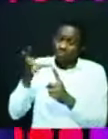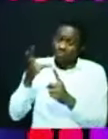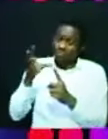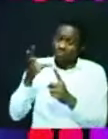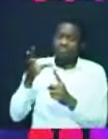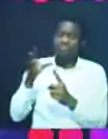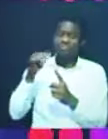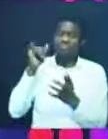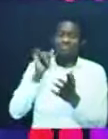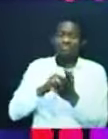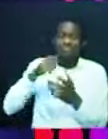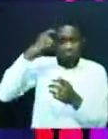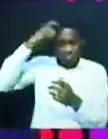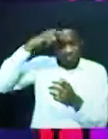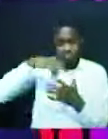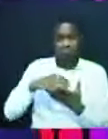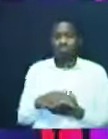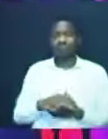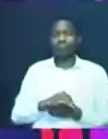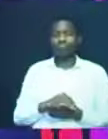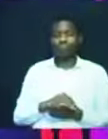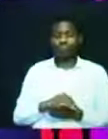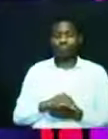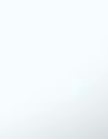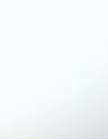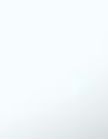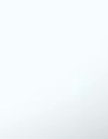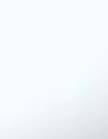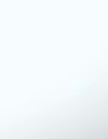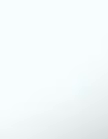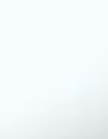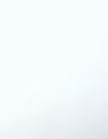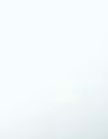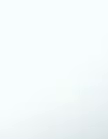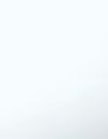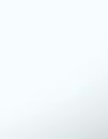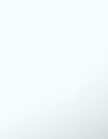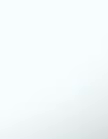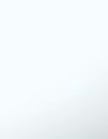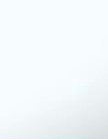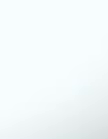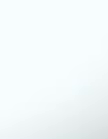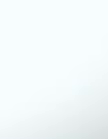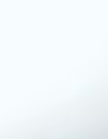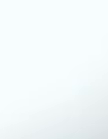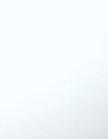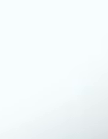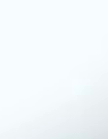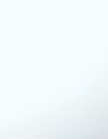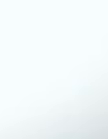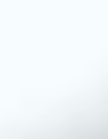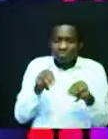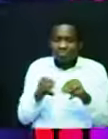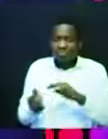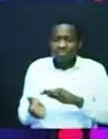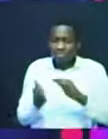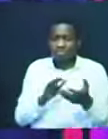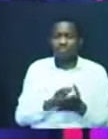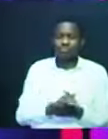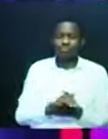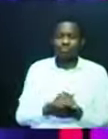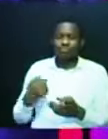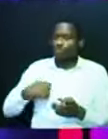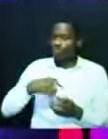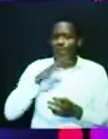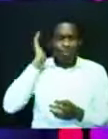and destruction. Nyansan owe. It to me, a bomb out to me, chung, a few war, and in your best. We shall all